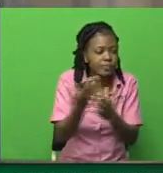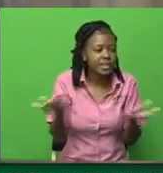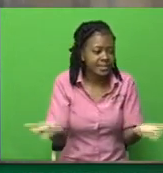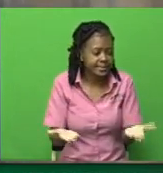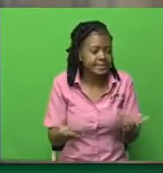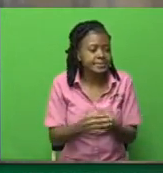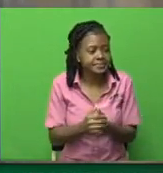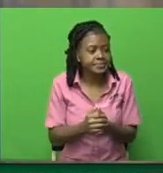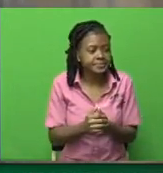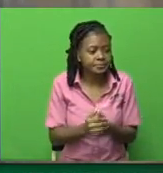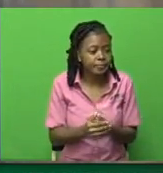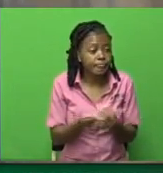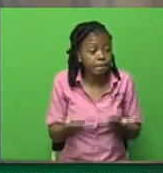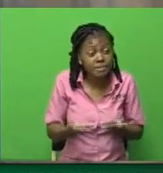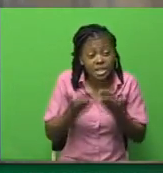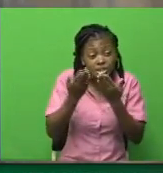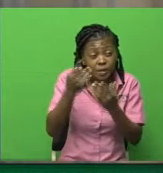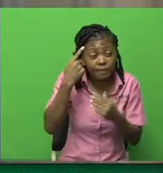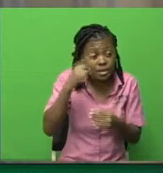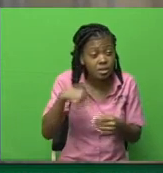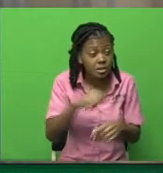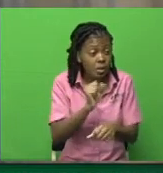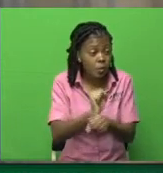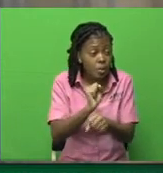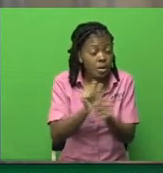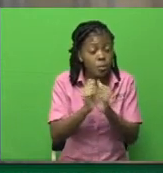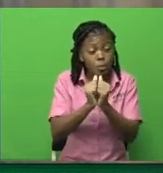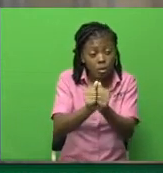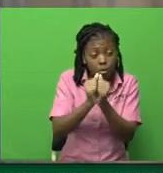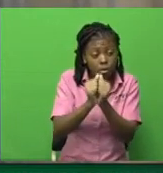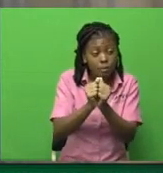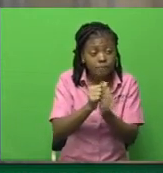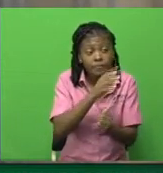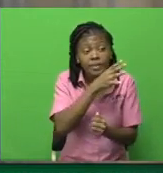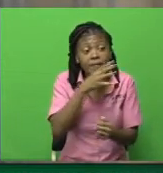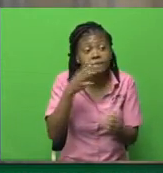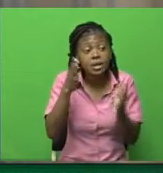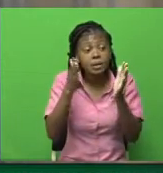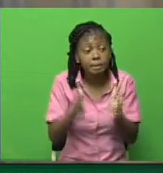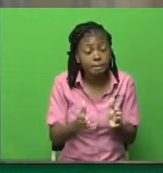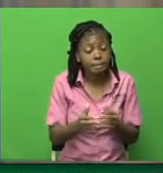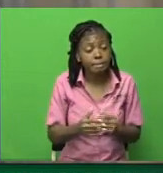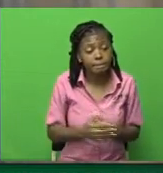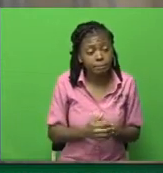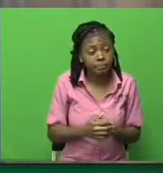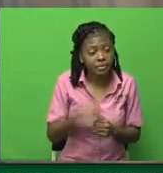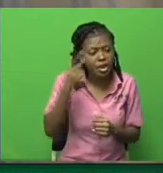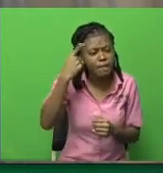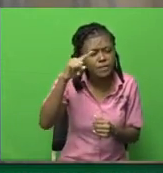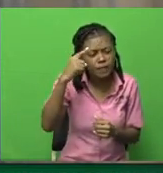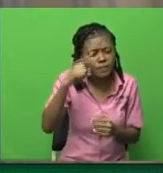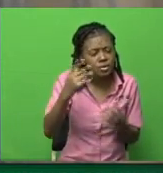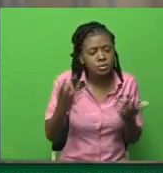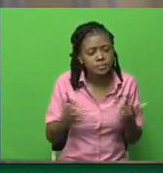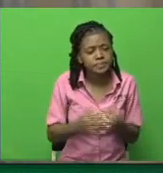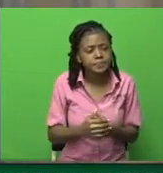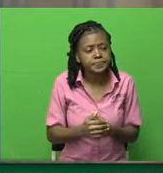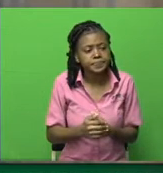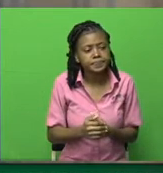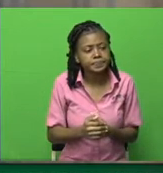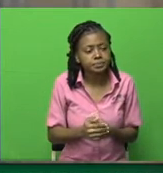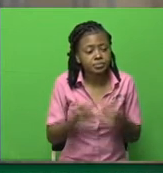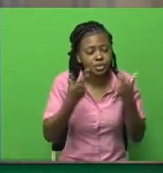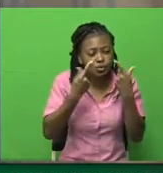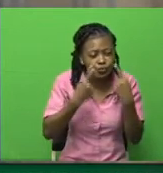working with farmers in the private sector investors investors to capitalize on global demand for